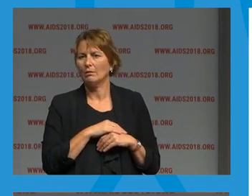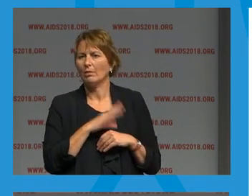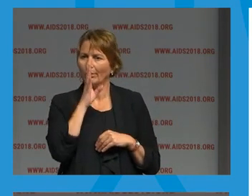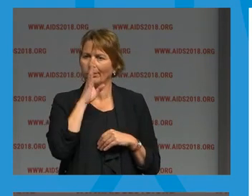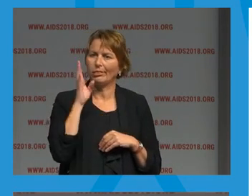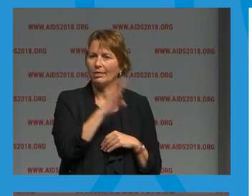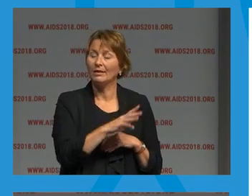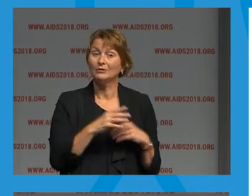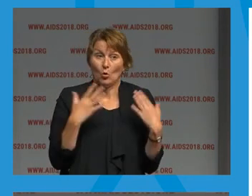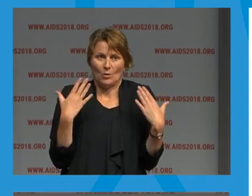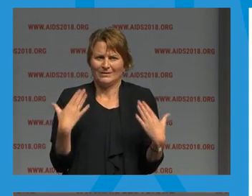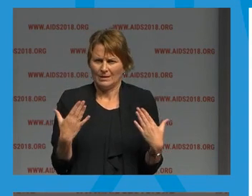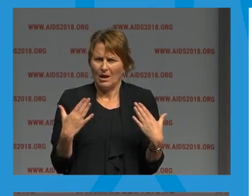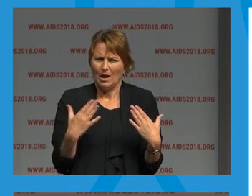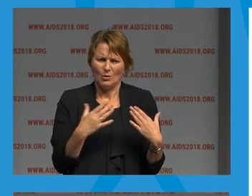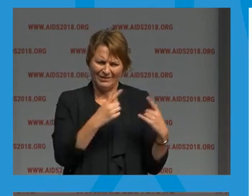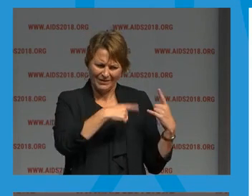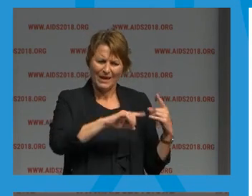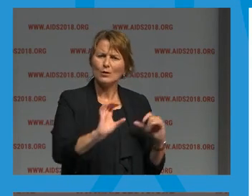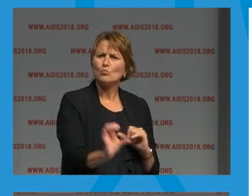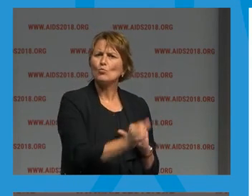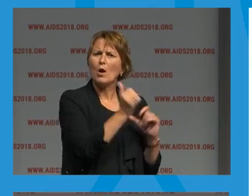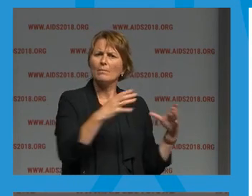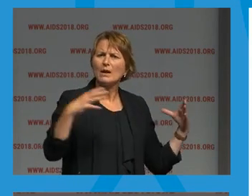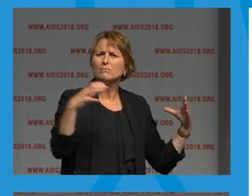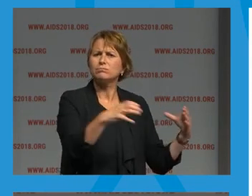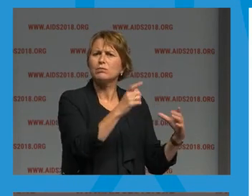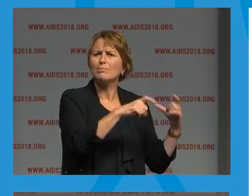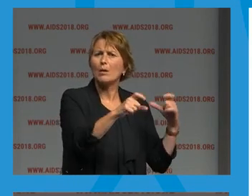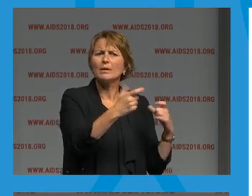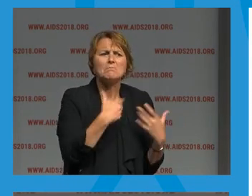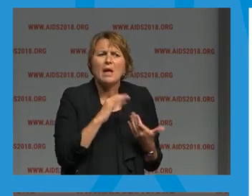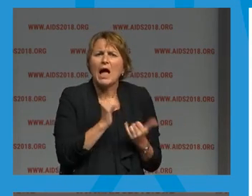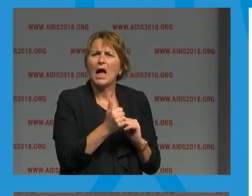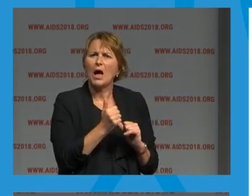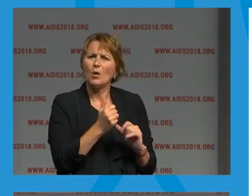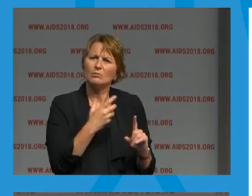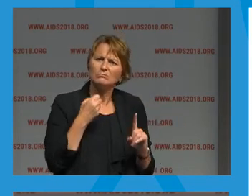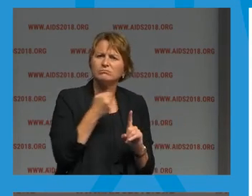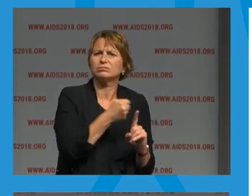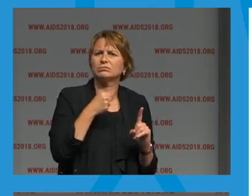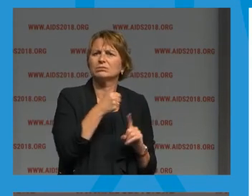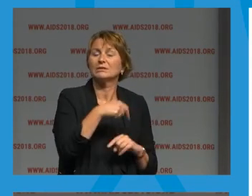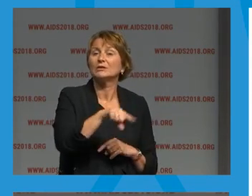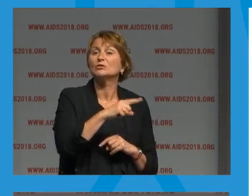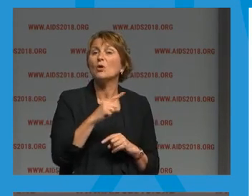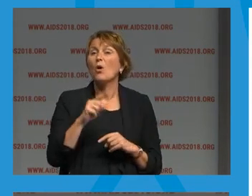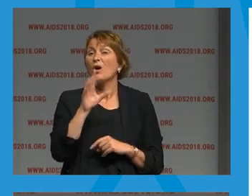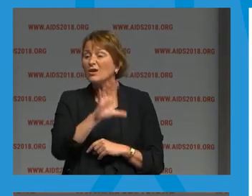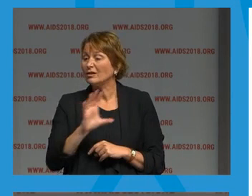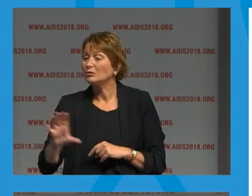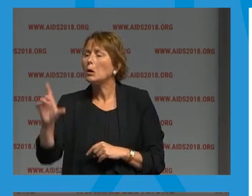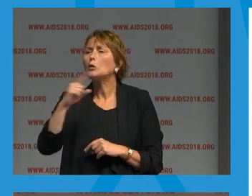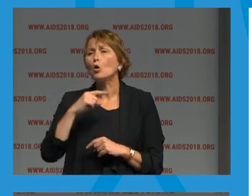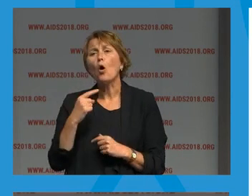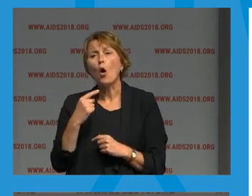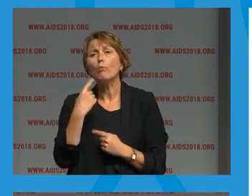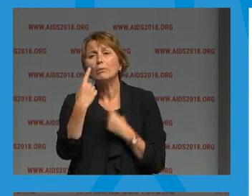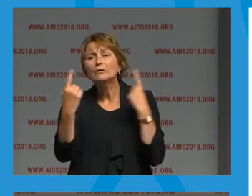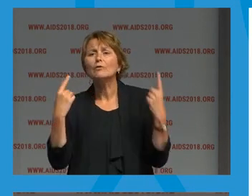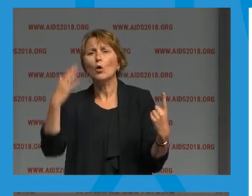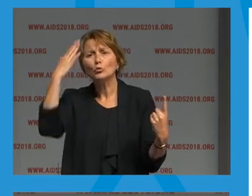in these primary key population epidemics? Where are we in most countries where most of the individuals who know their status, or